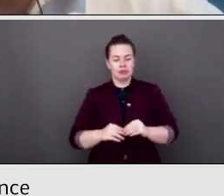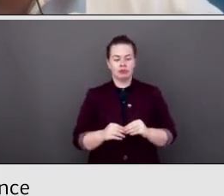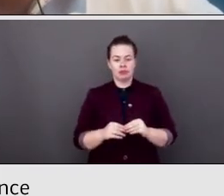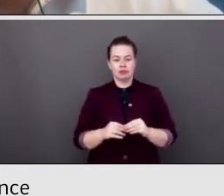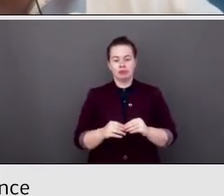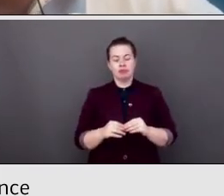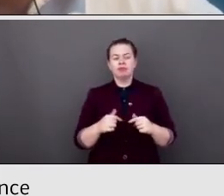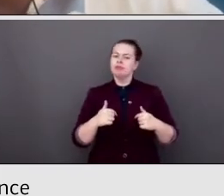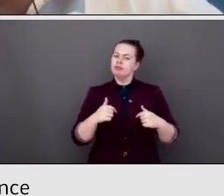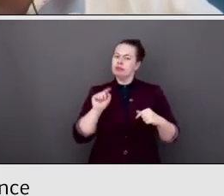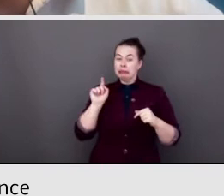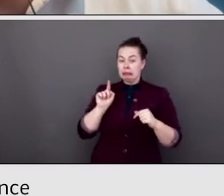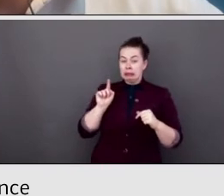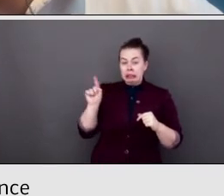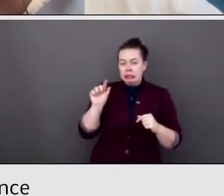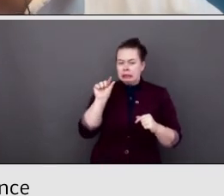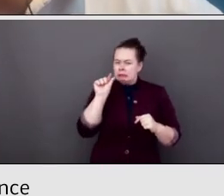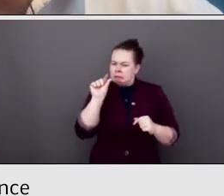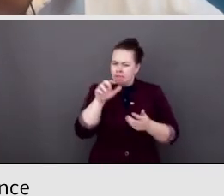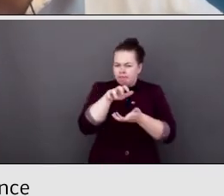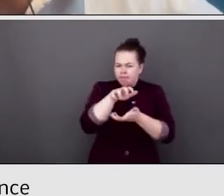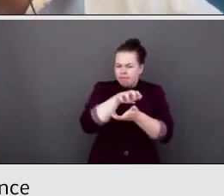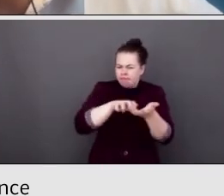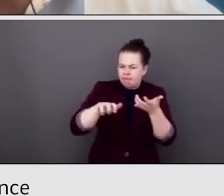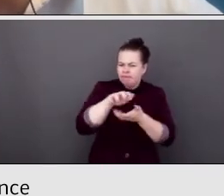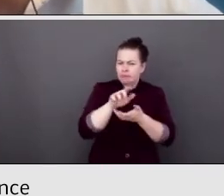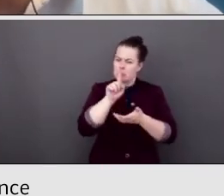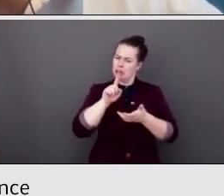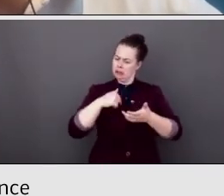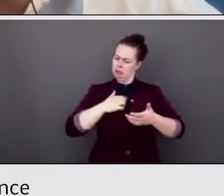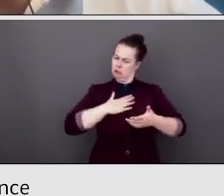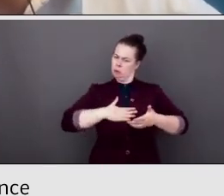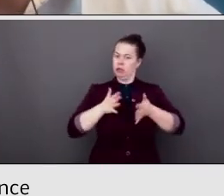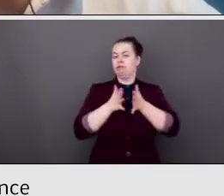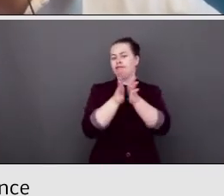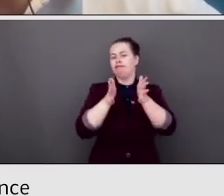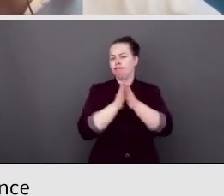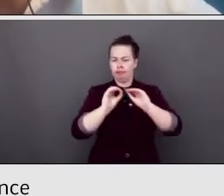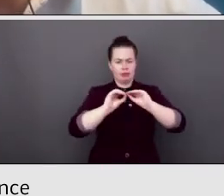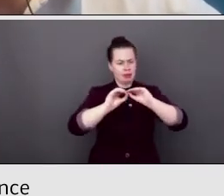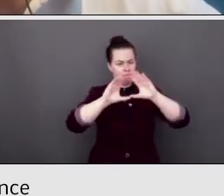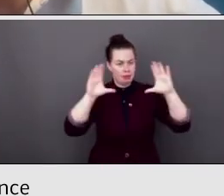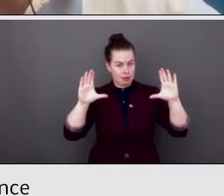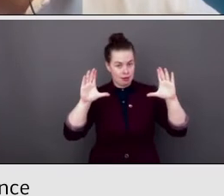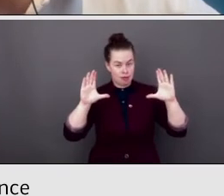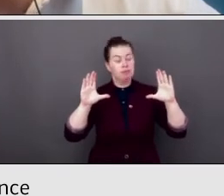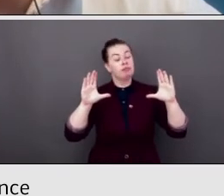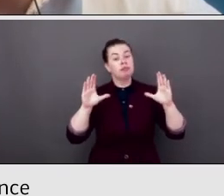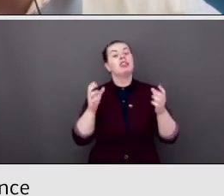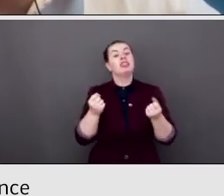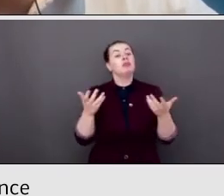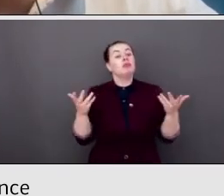trying to simplifying a little bit the approach so that it's basically understandable, the platform has a basic Shape secure cloud,